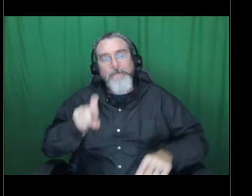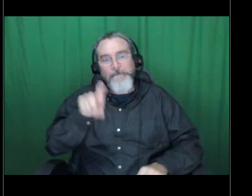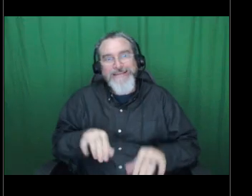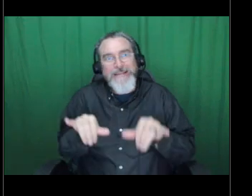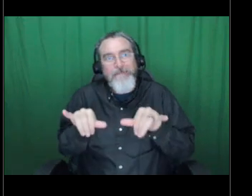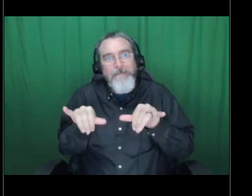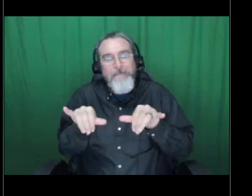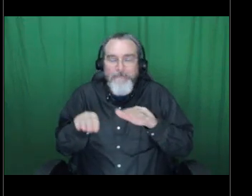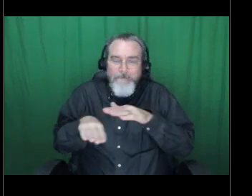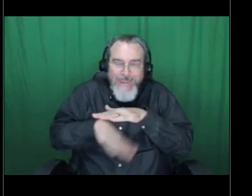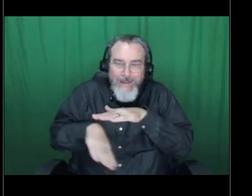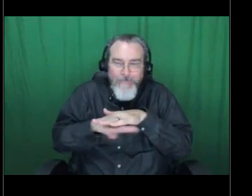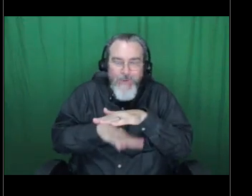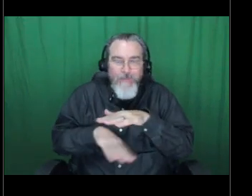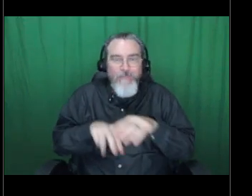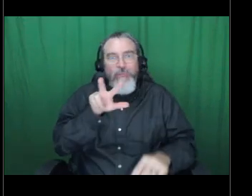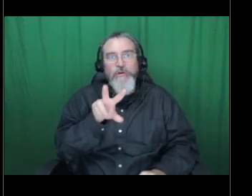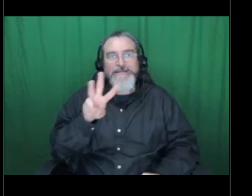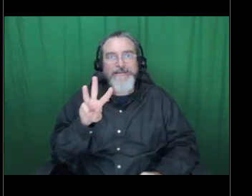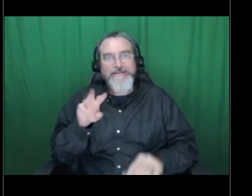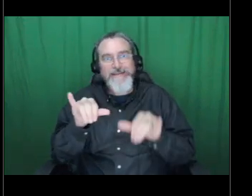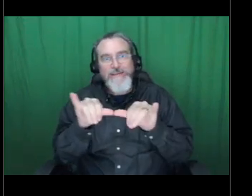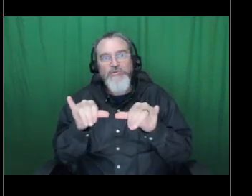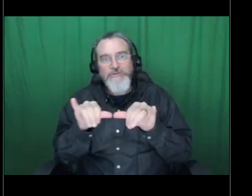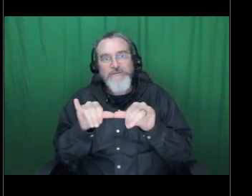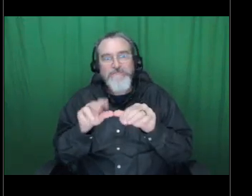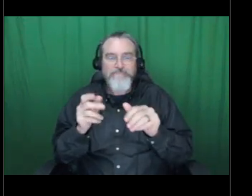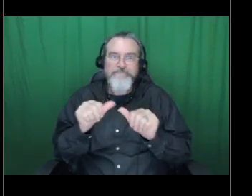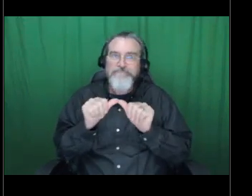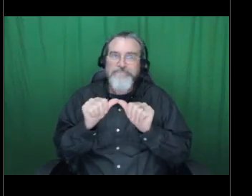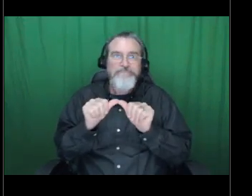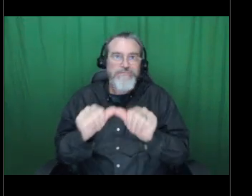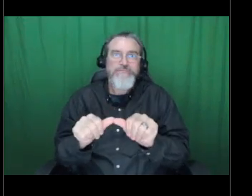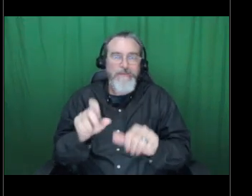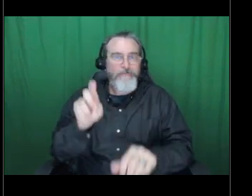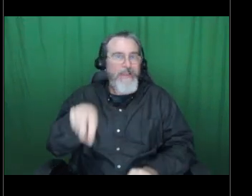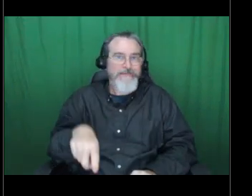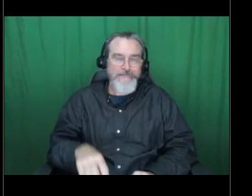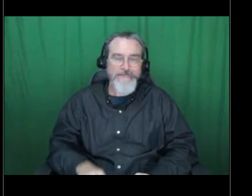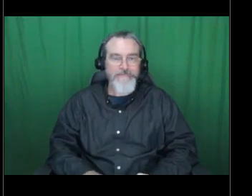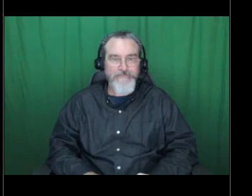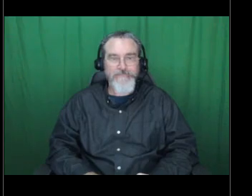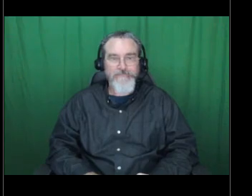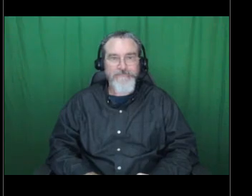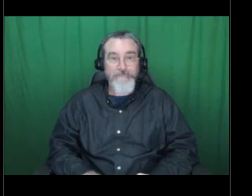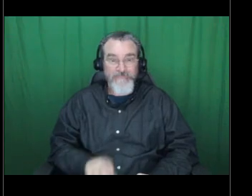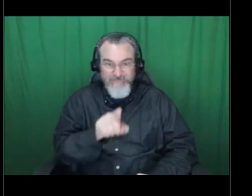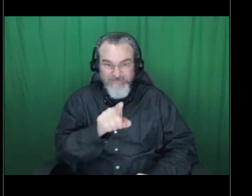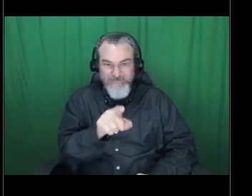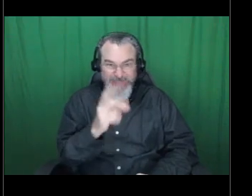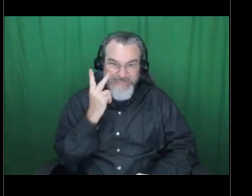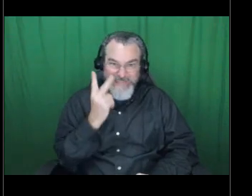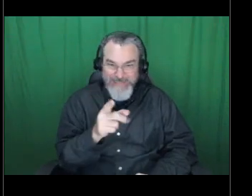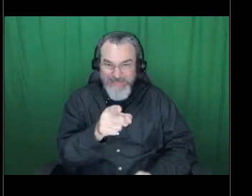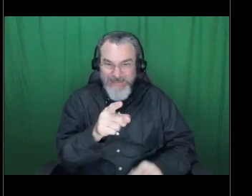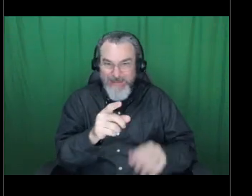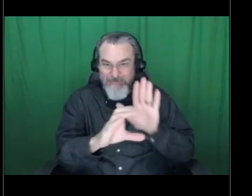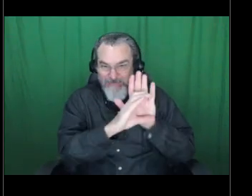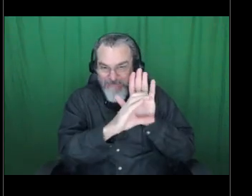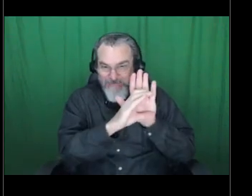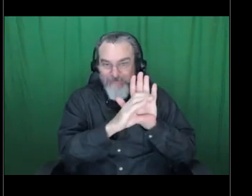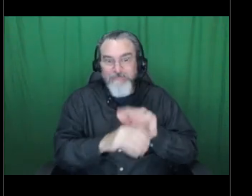inches must be maintained. As noted above, side flares